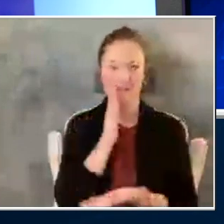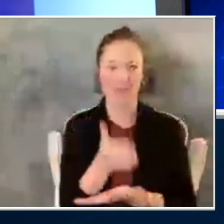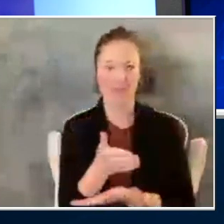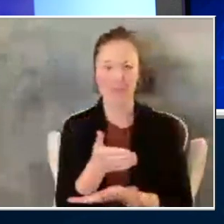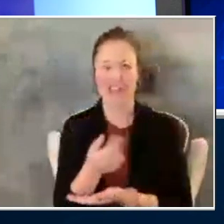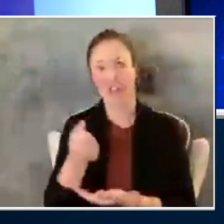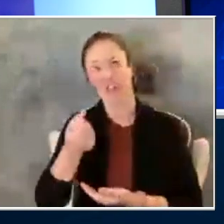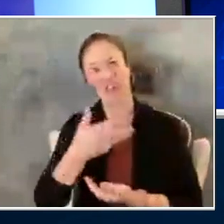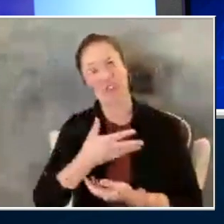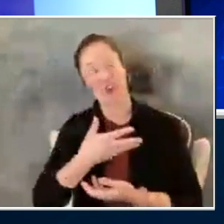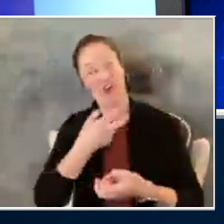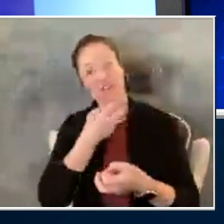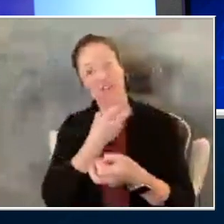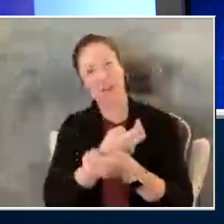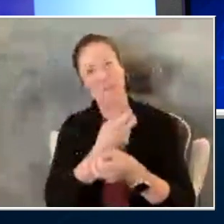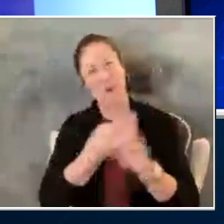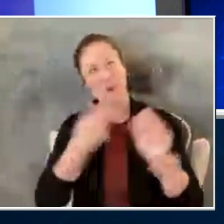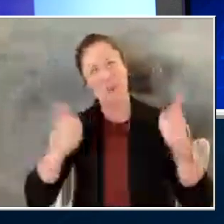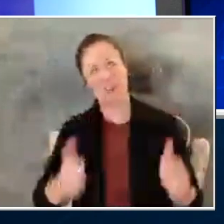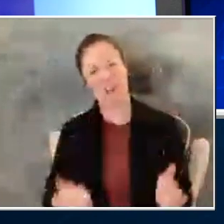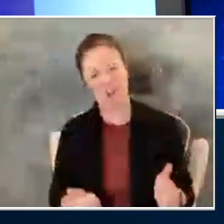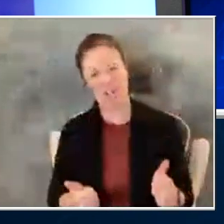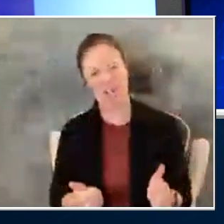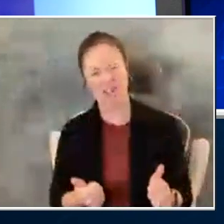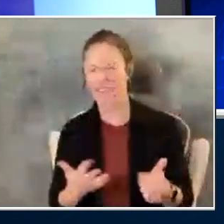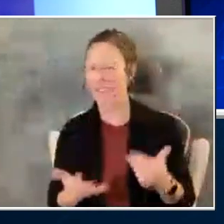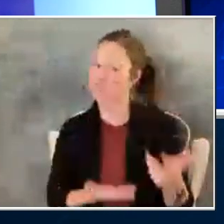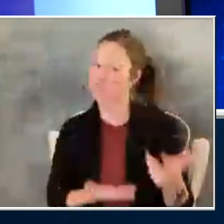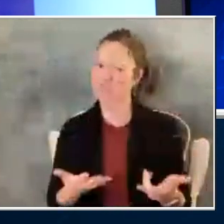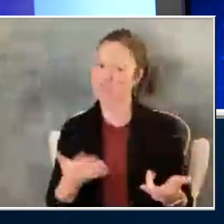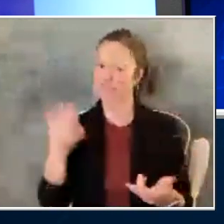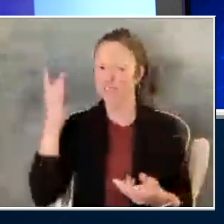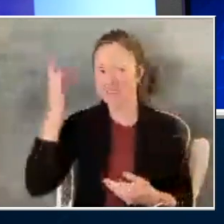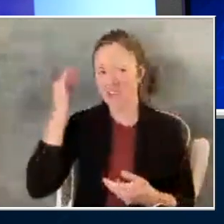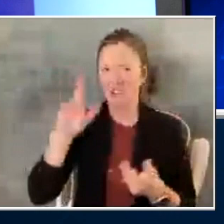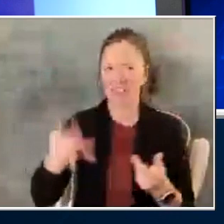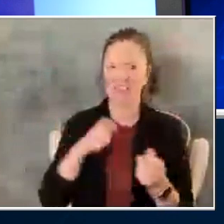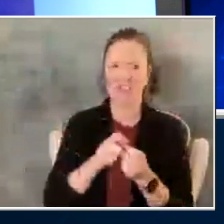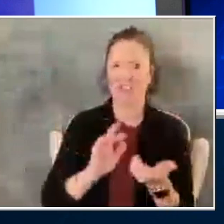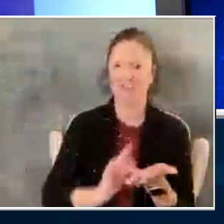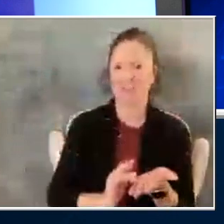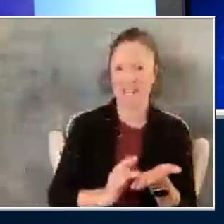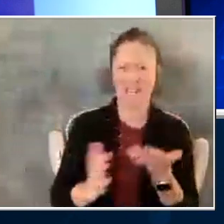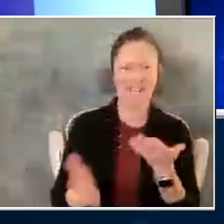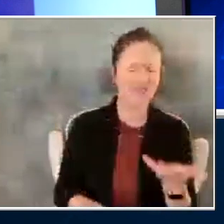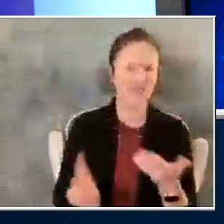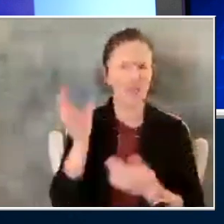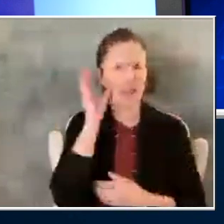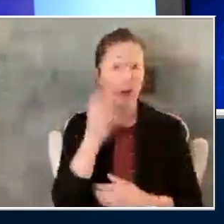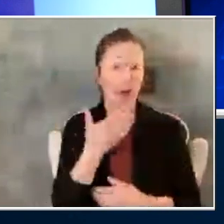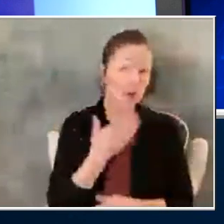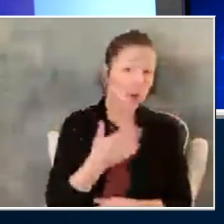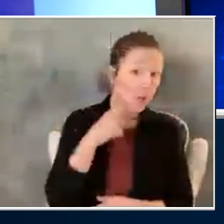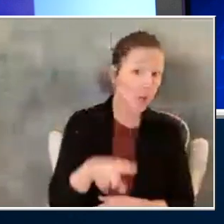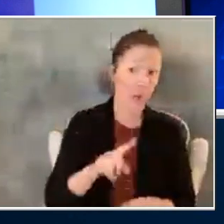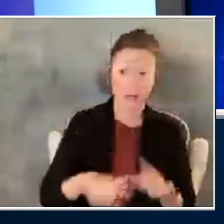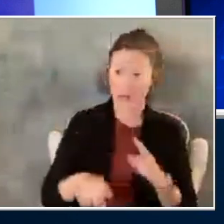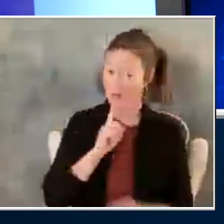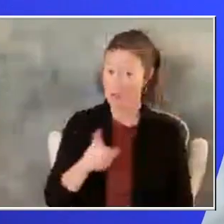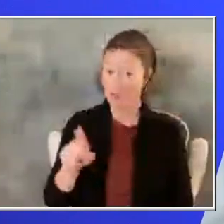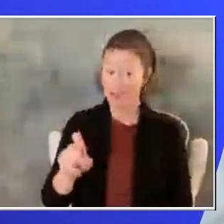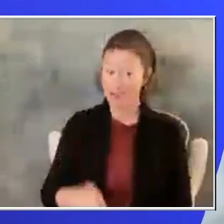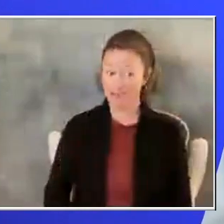the jaw. Just thoughts on that, and just certain medications, and we hear that it's good for you, but are they really? Yeah,